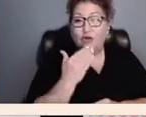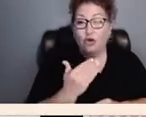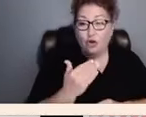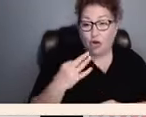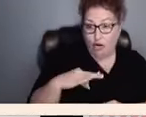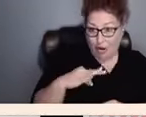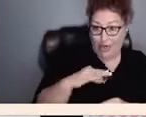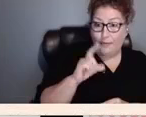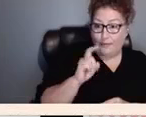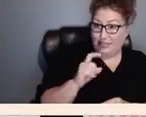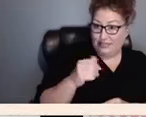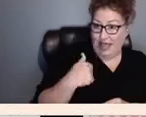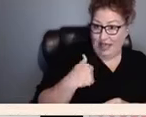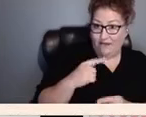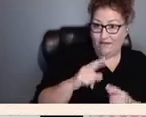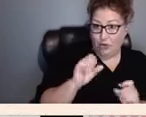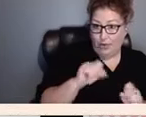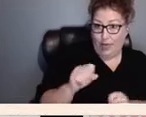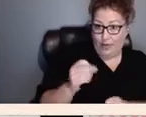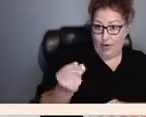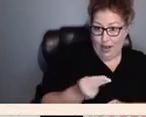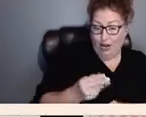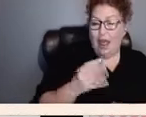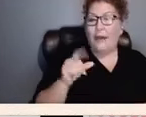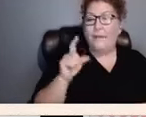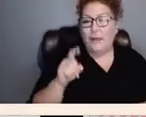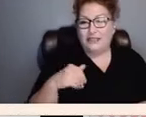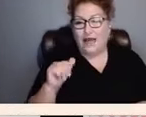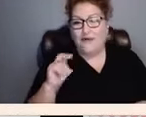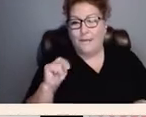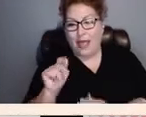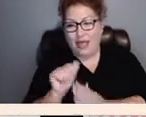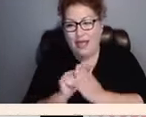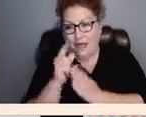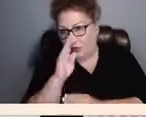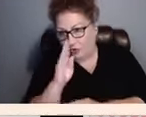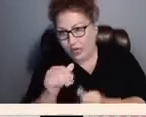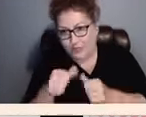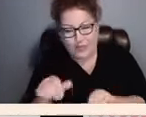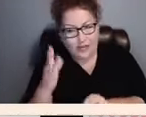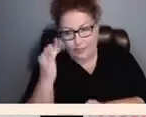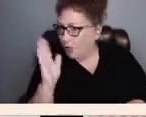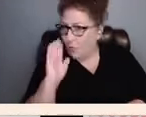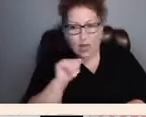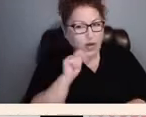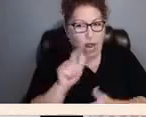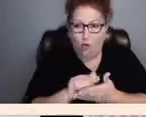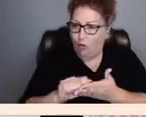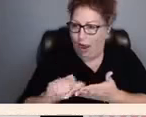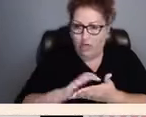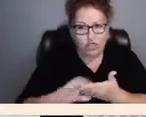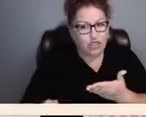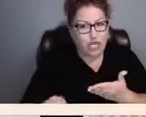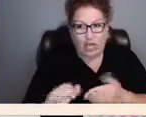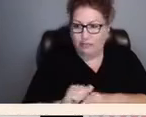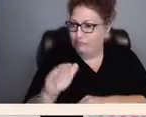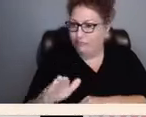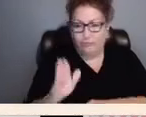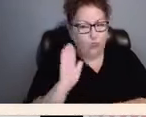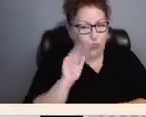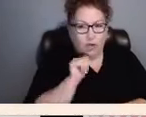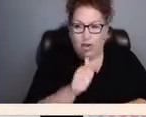hired. And we must have a bank account for direct deposit because they will not cut us a paper check. And more companies do